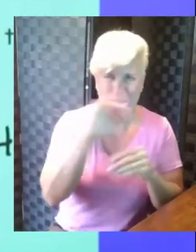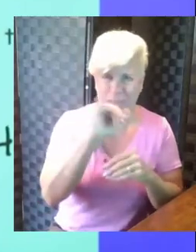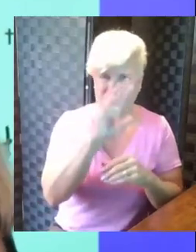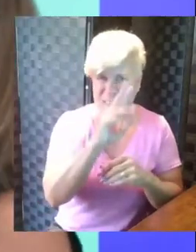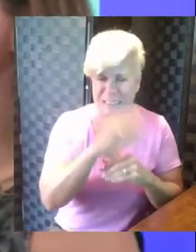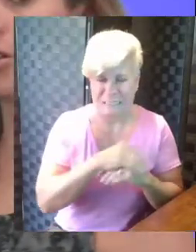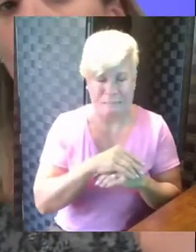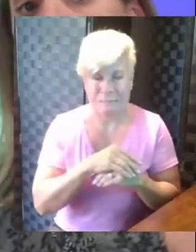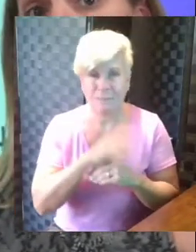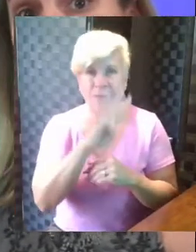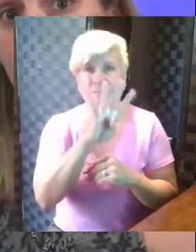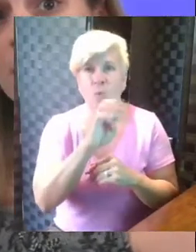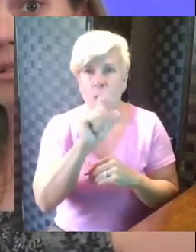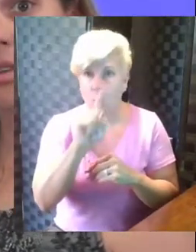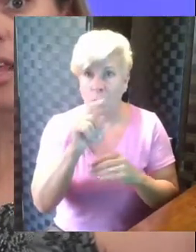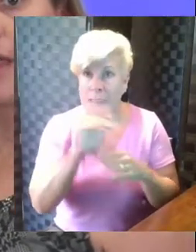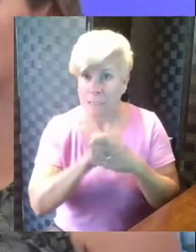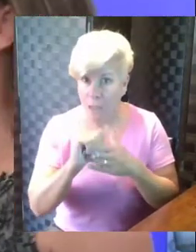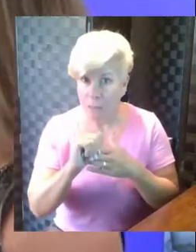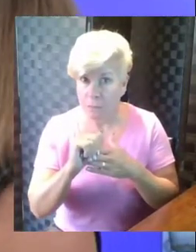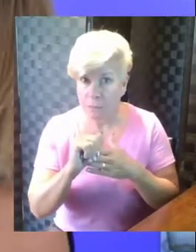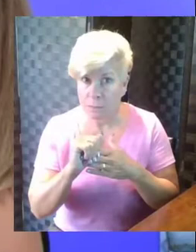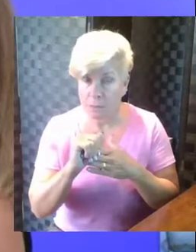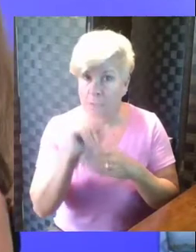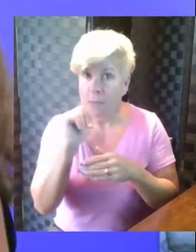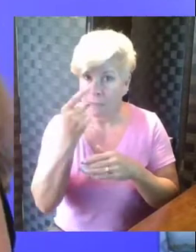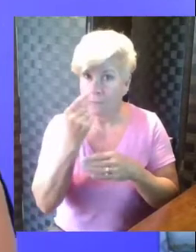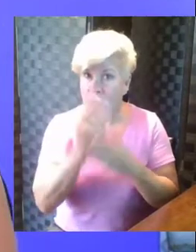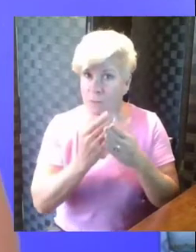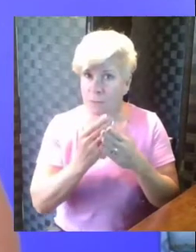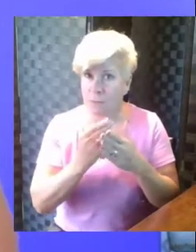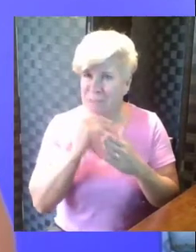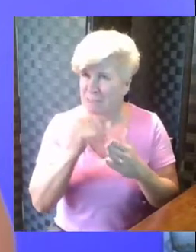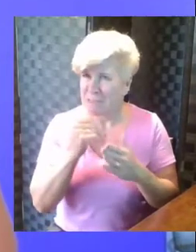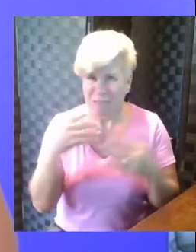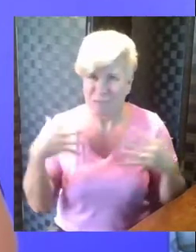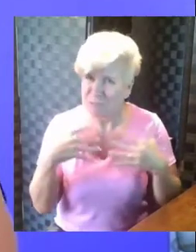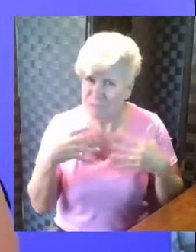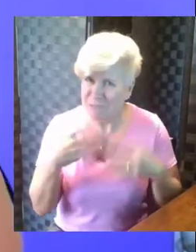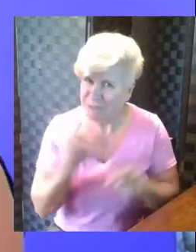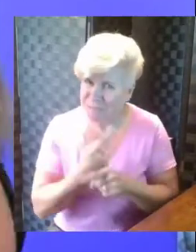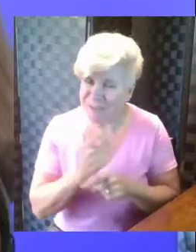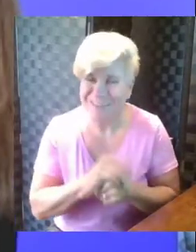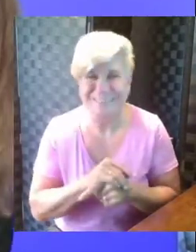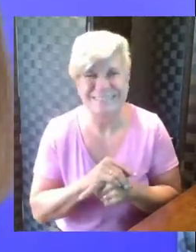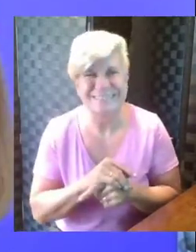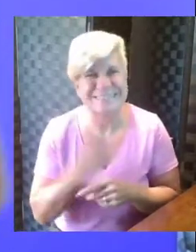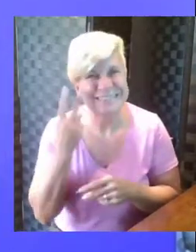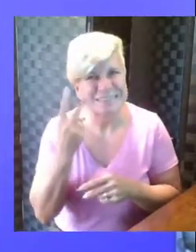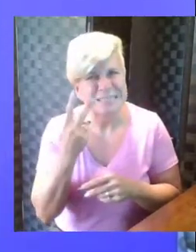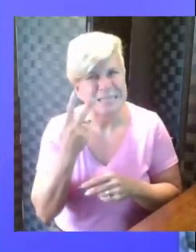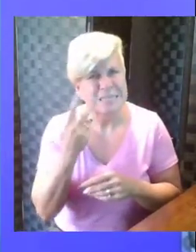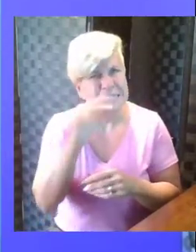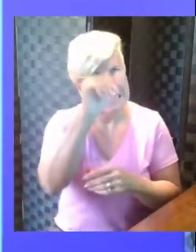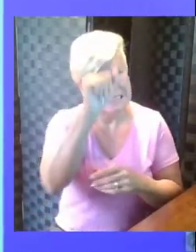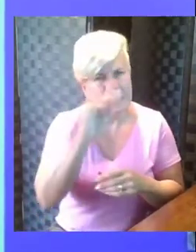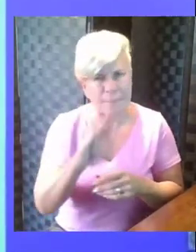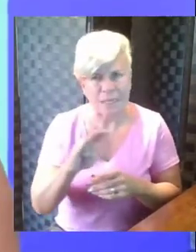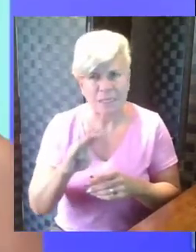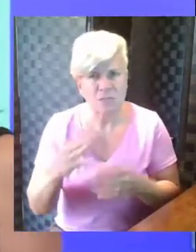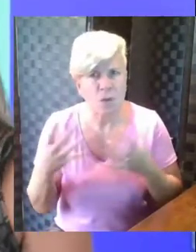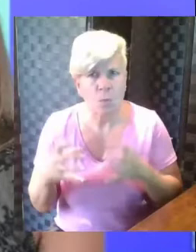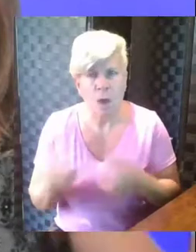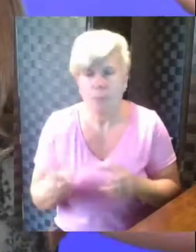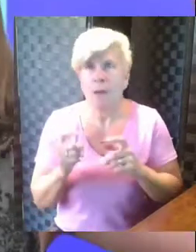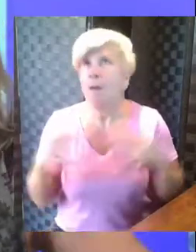Goodness. $401. That's the first part. That wasn't too scary, was it? So see, when you see part A and part B, I don't want you